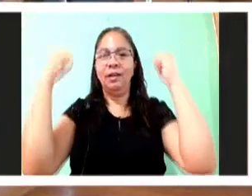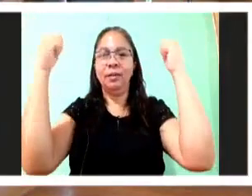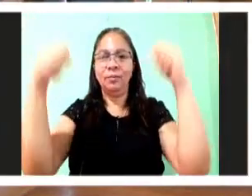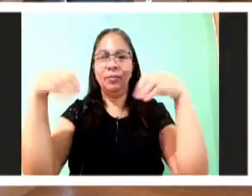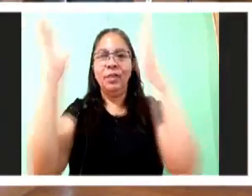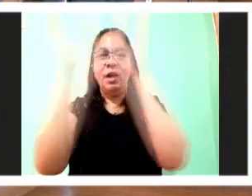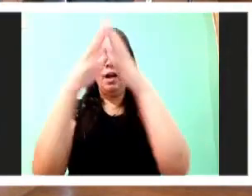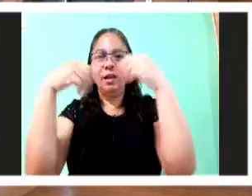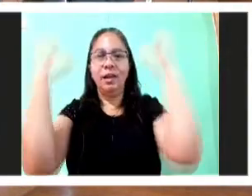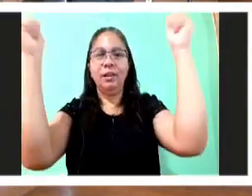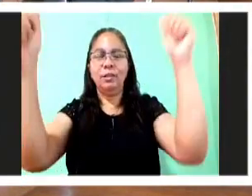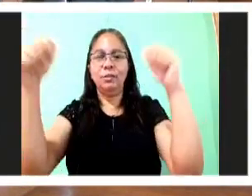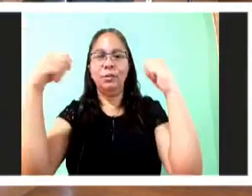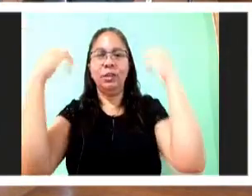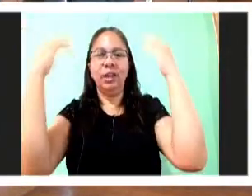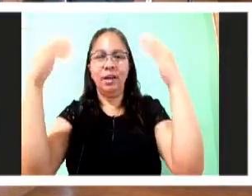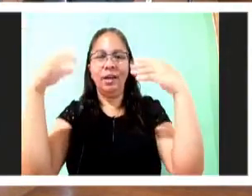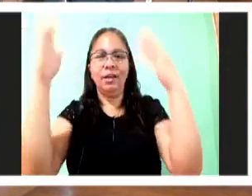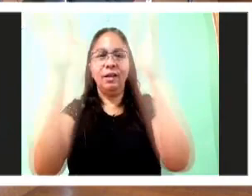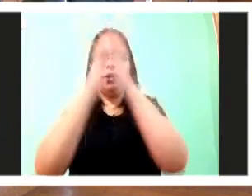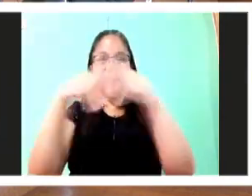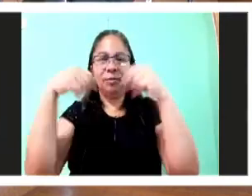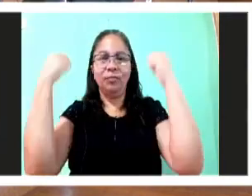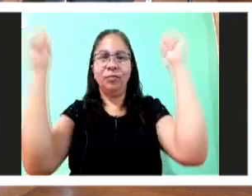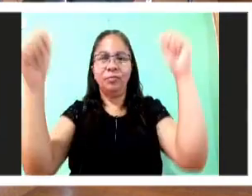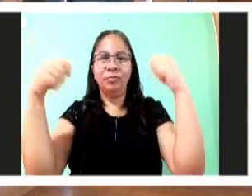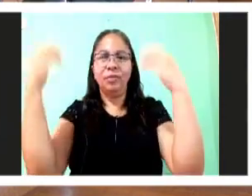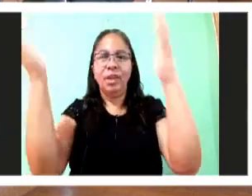hallelujah, hallelujah.